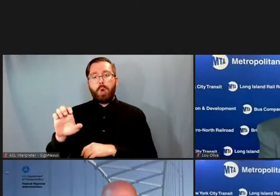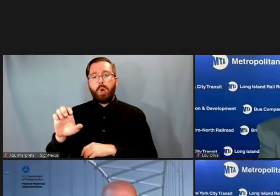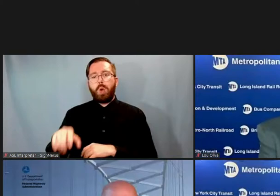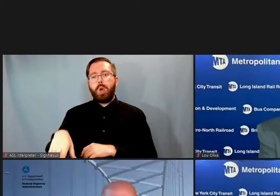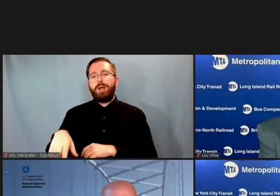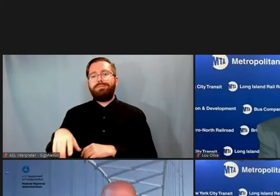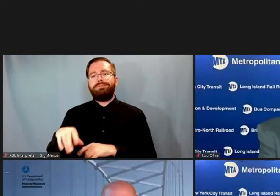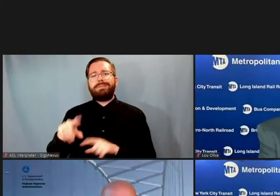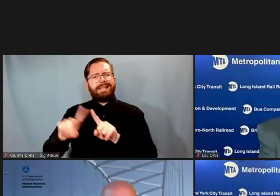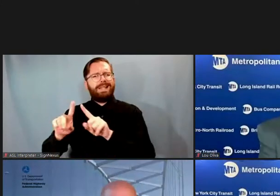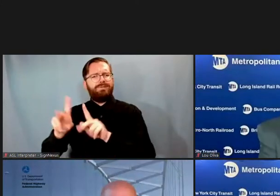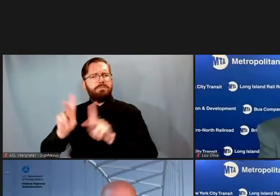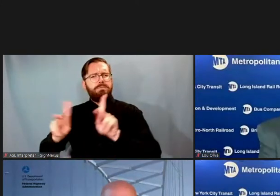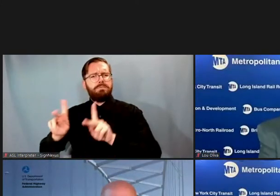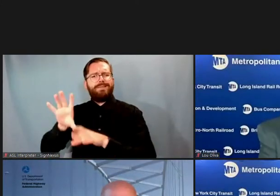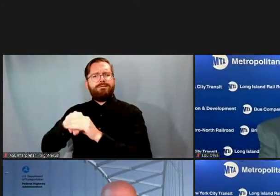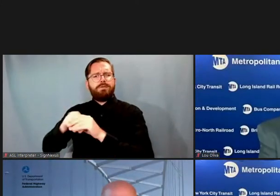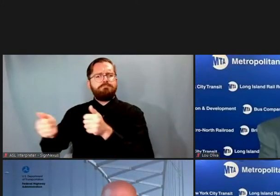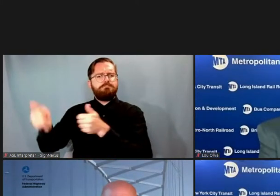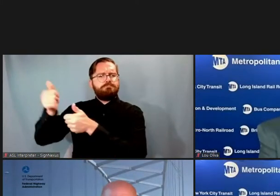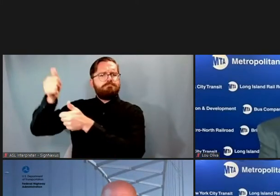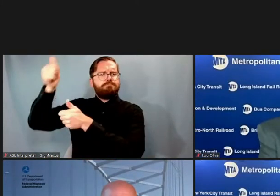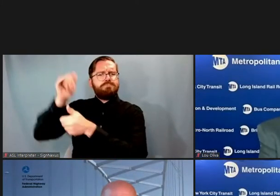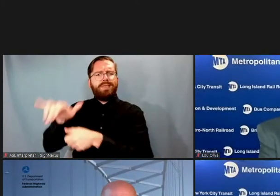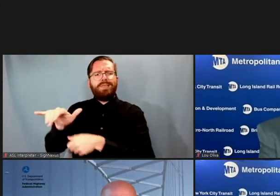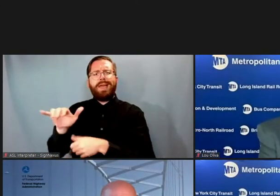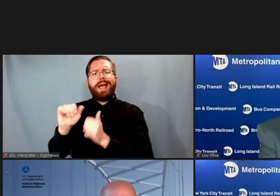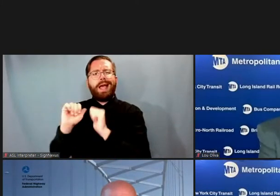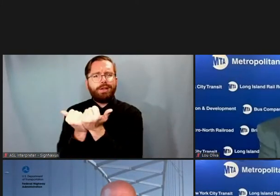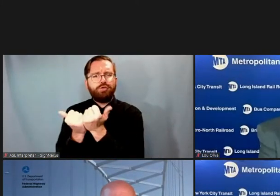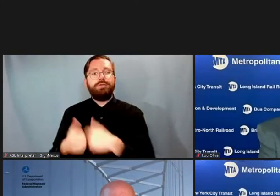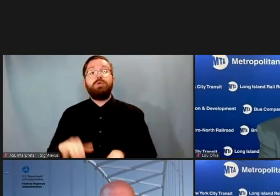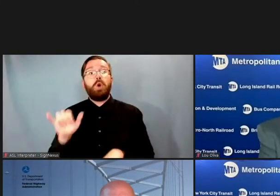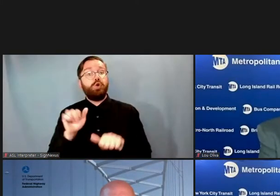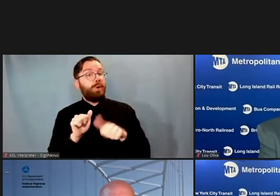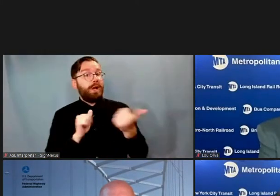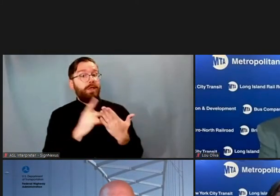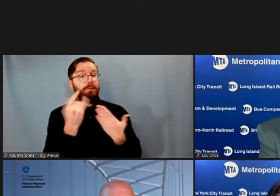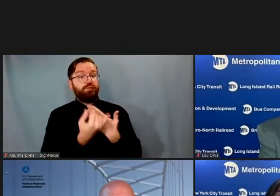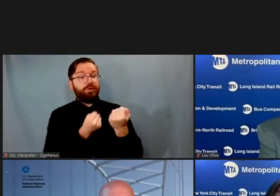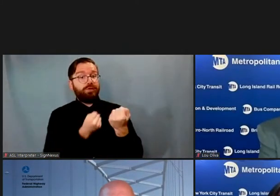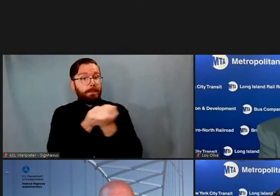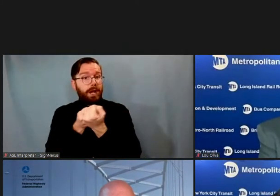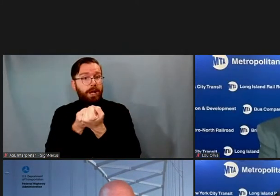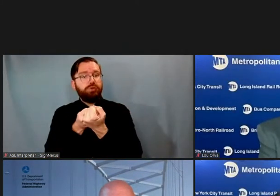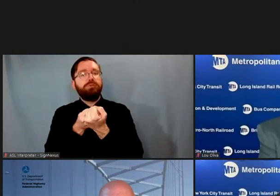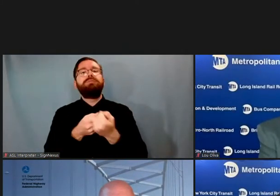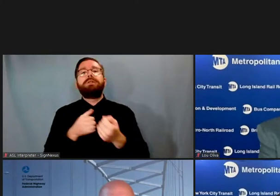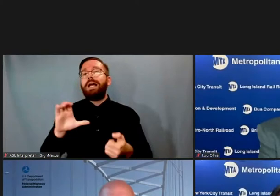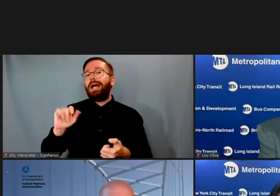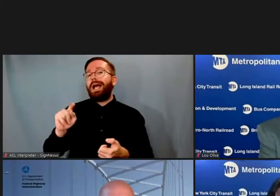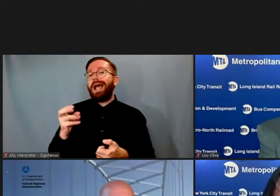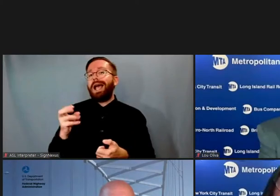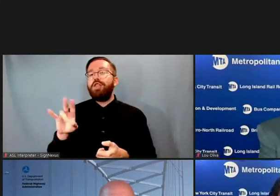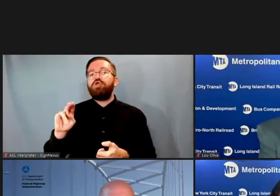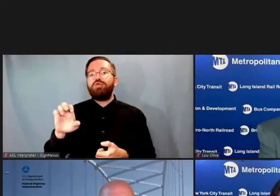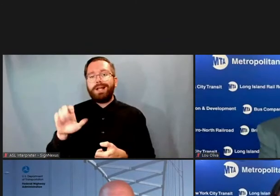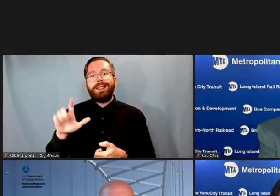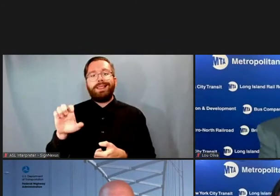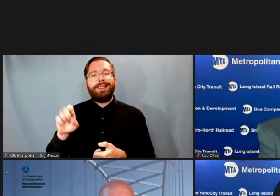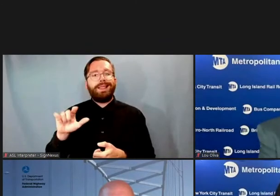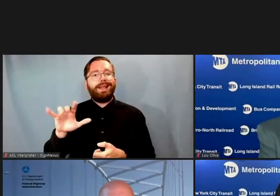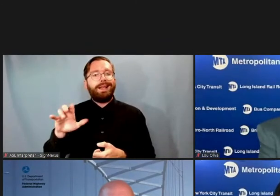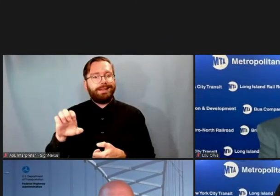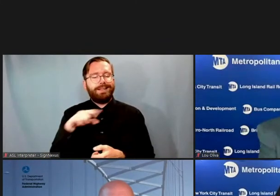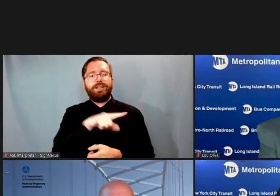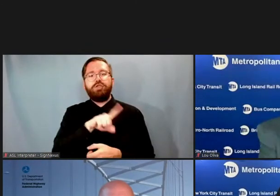members of the agency as well as other colleagues from the other project sponsors for this effort catherine leslie director of special projects for new york